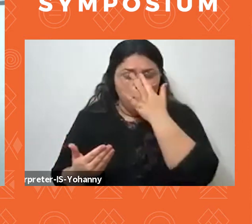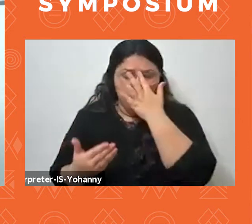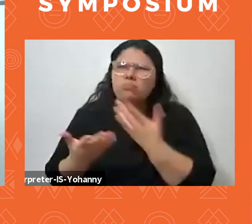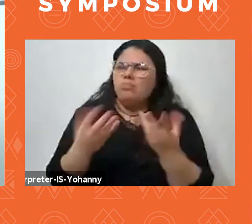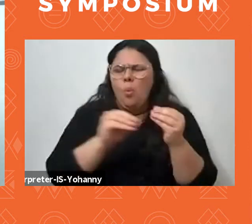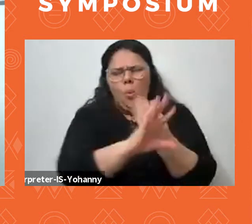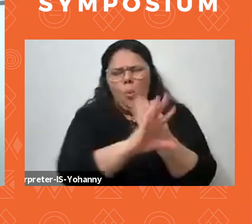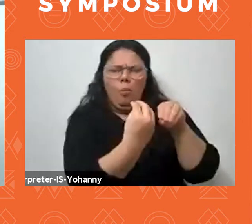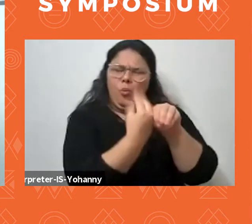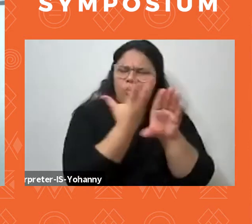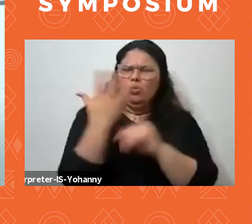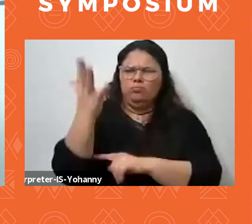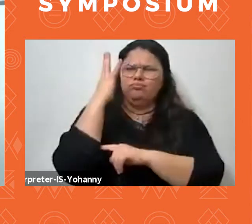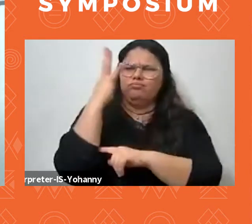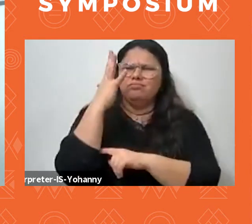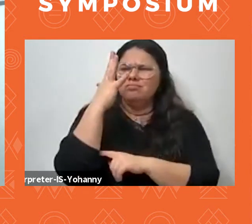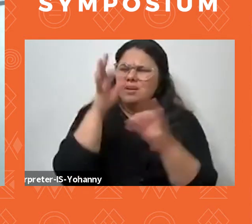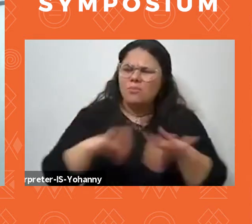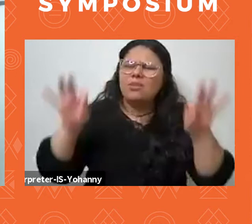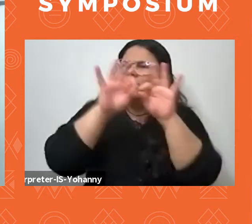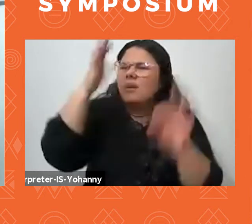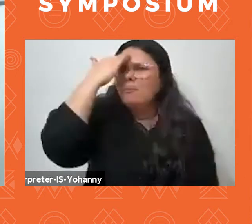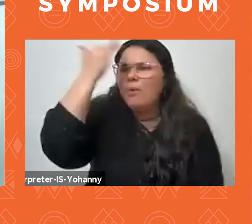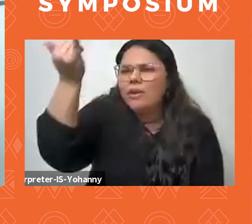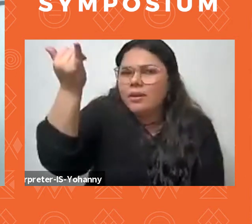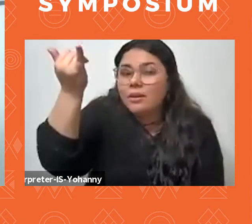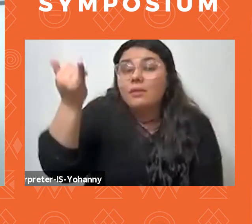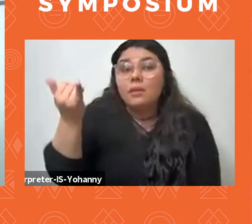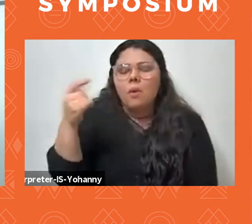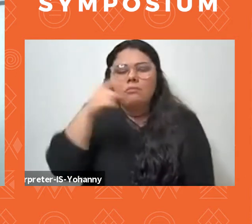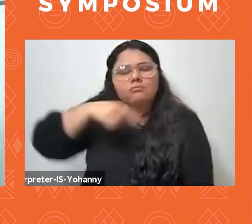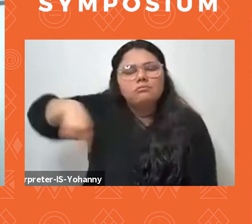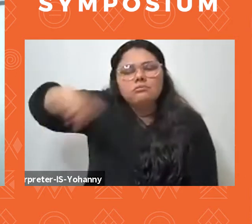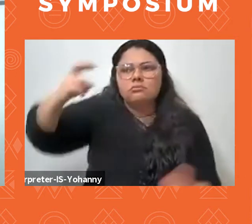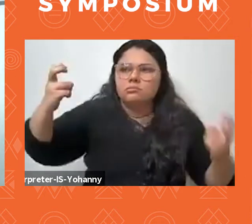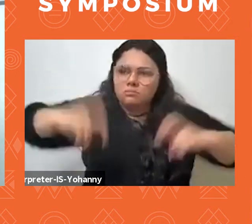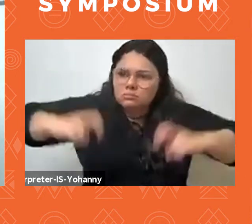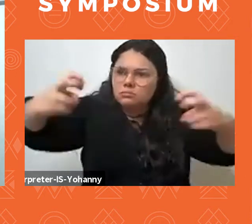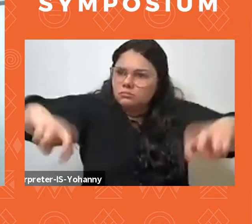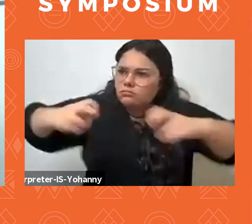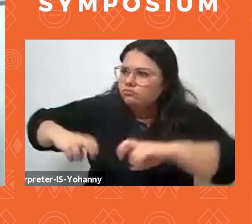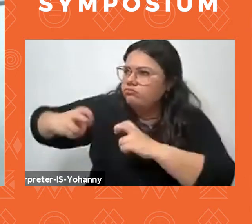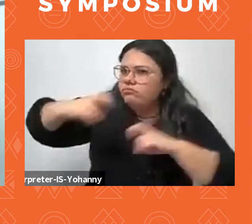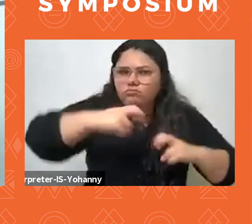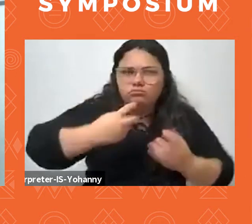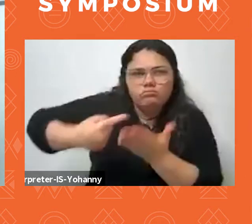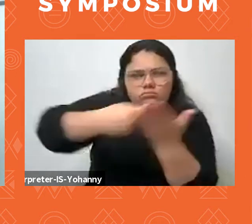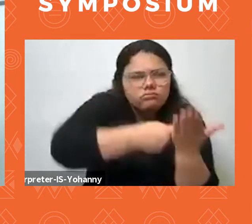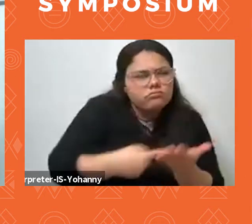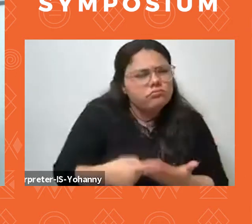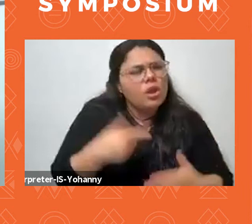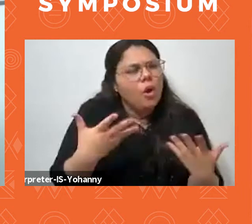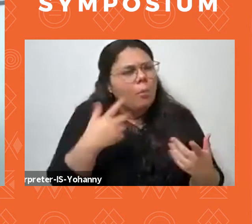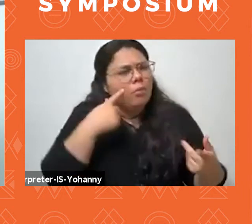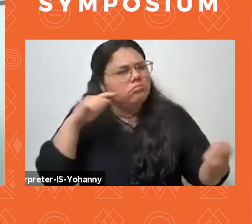in many societies haven't changed. In fact, they have been compounded by all sorts of other